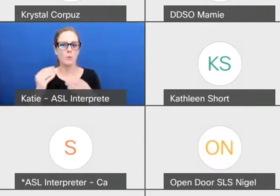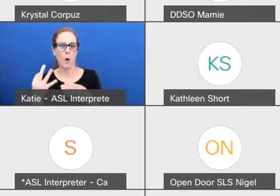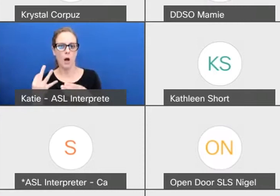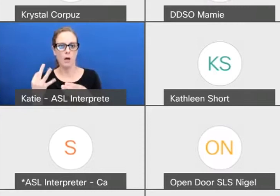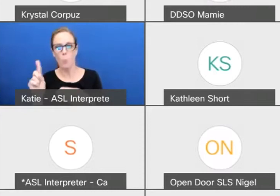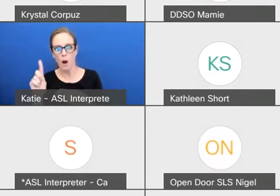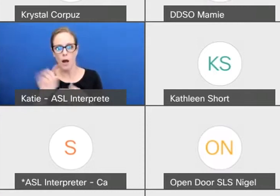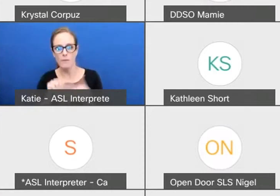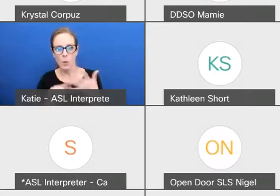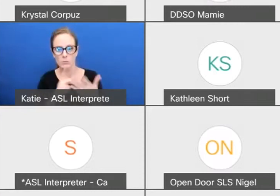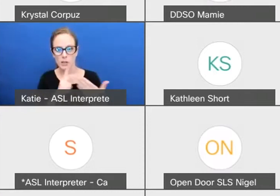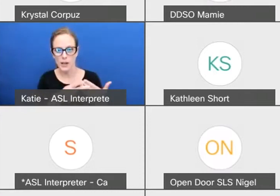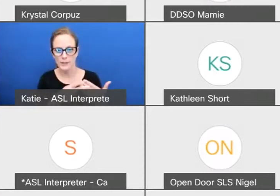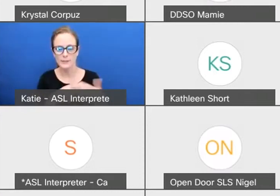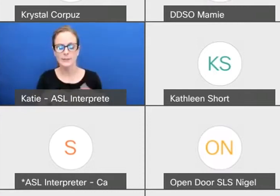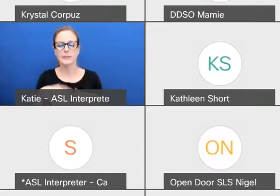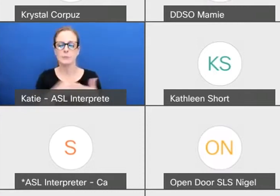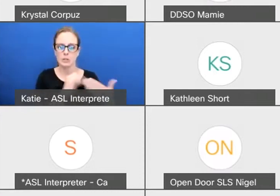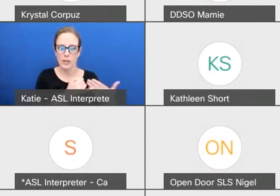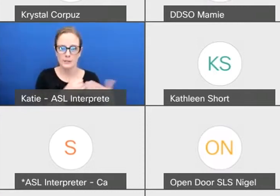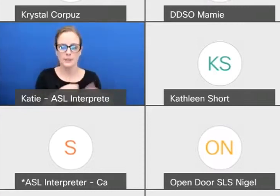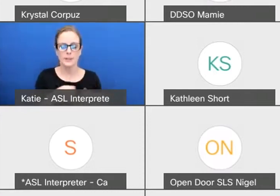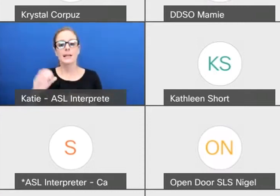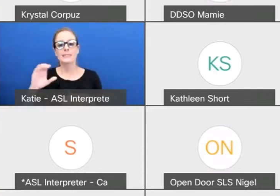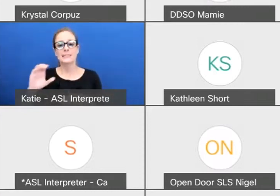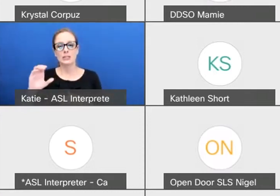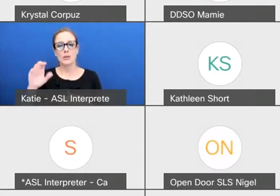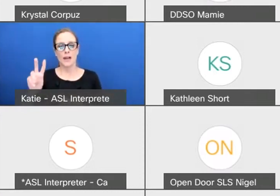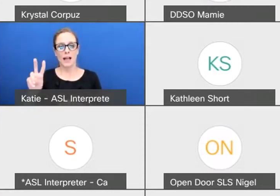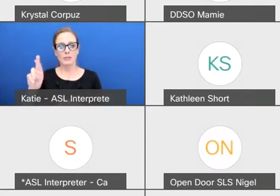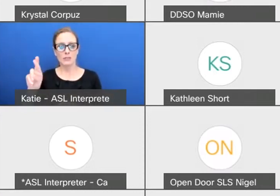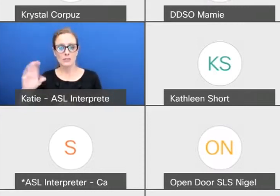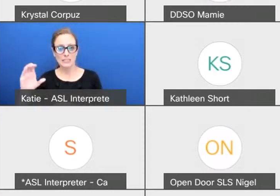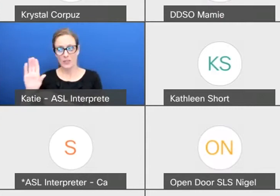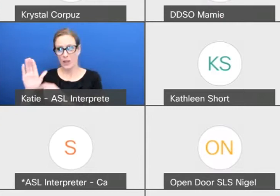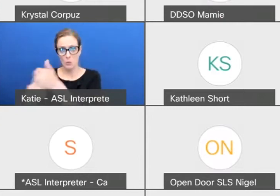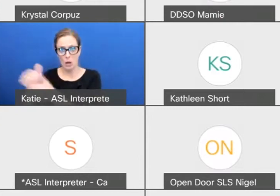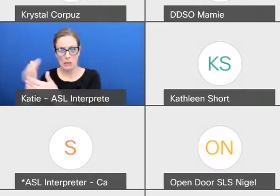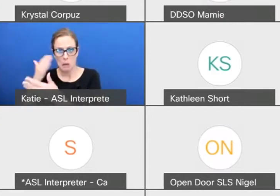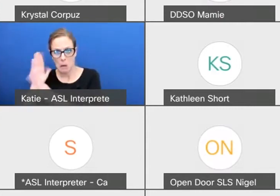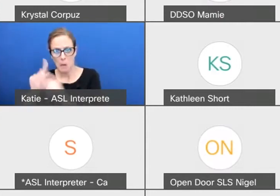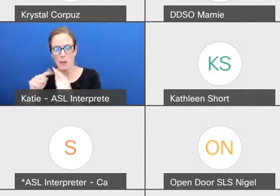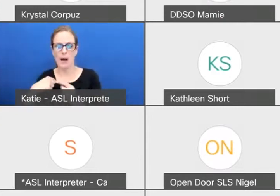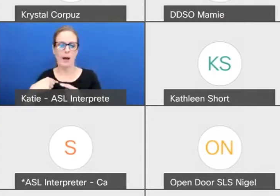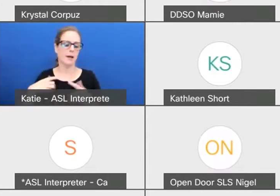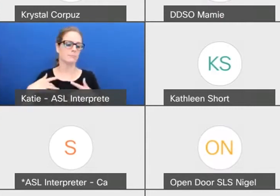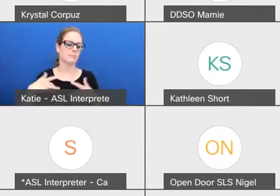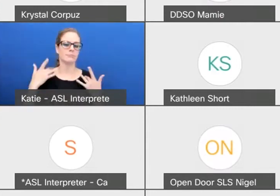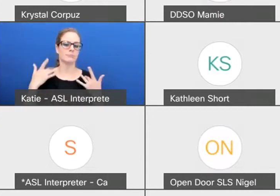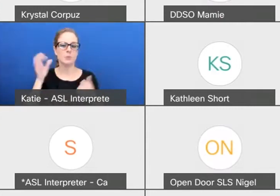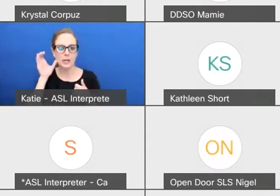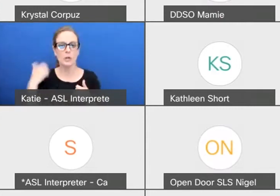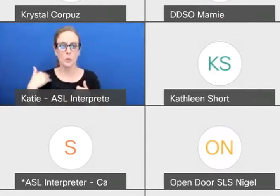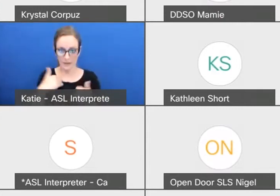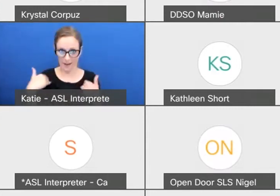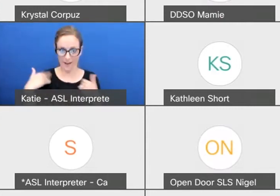how Central Valley Regional Center's RFP process went, but I'm very pleased to hear that we had applicants, and getting